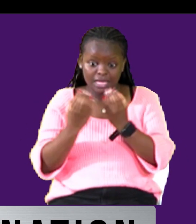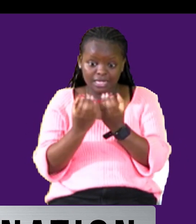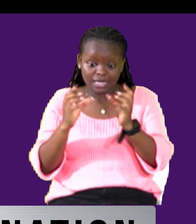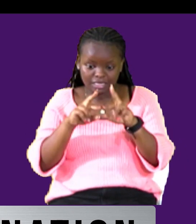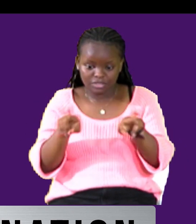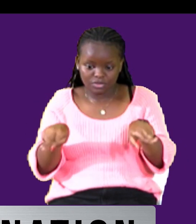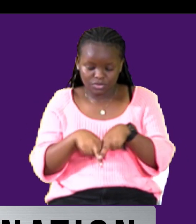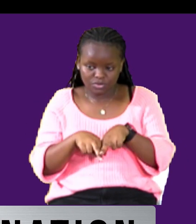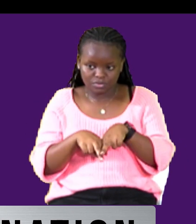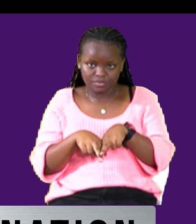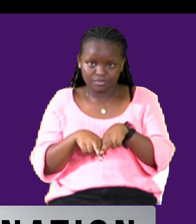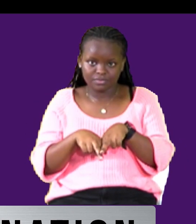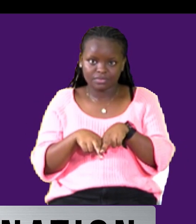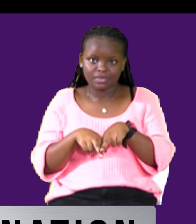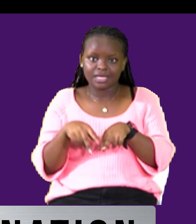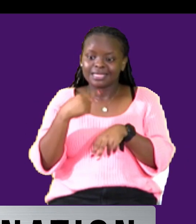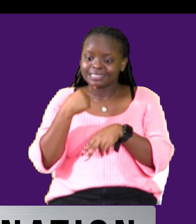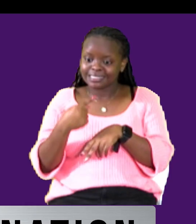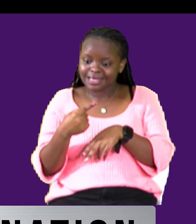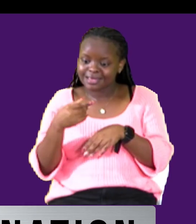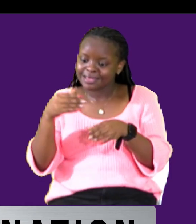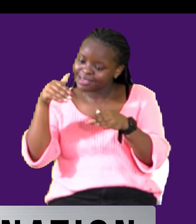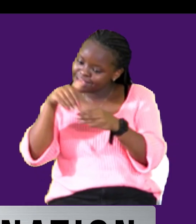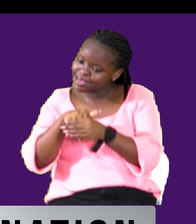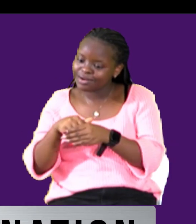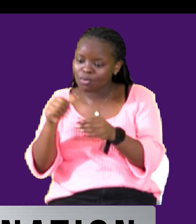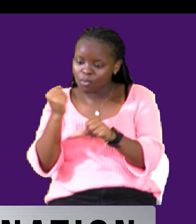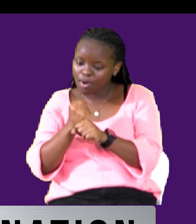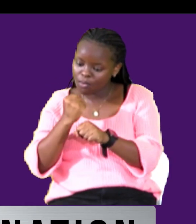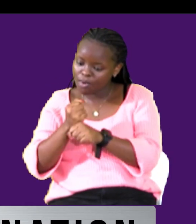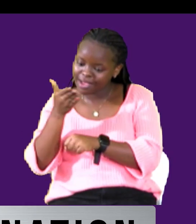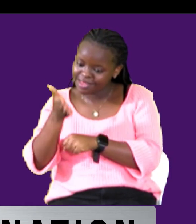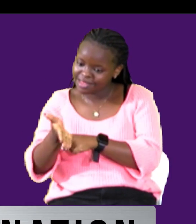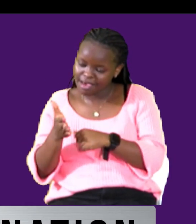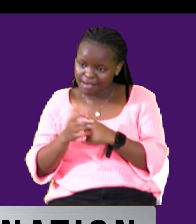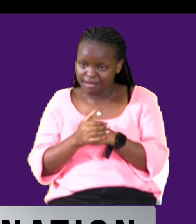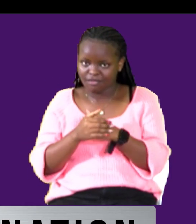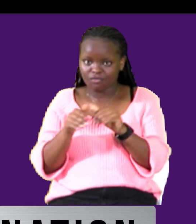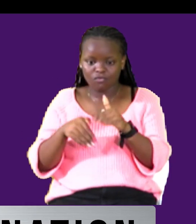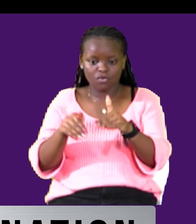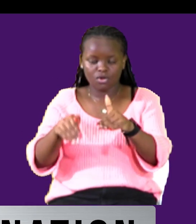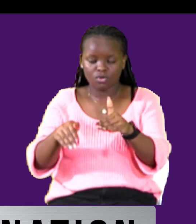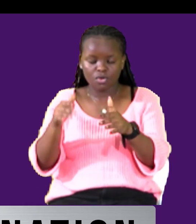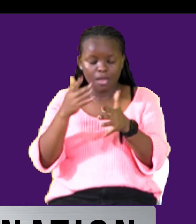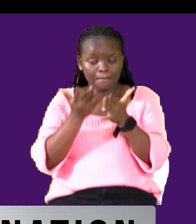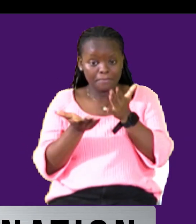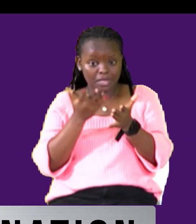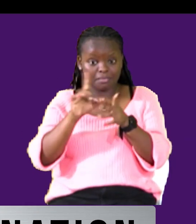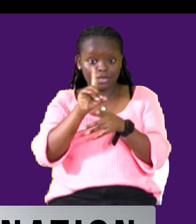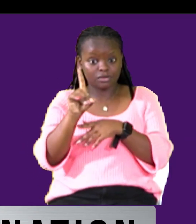those schools, I would be saying it is within his mandate to do so. Maybe the question we should be asking ourselves, was it